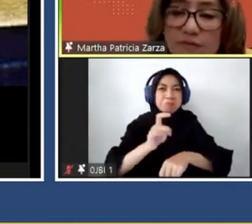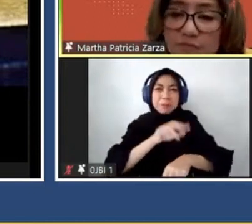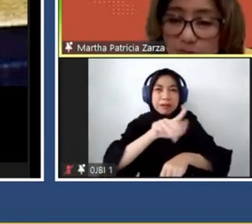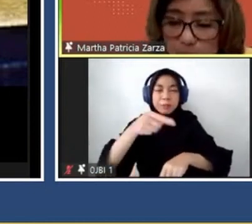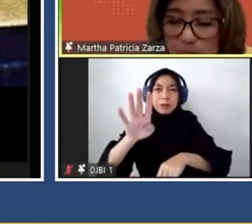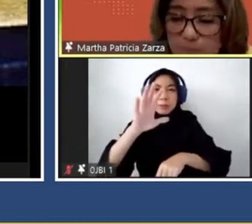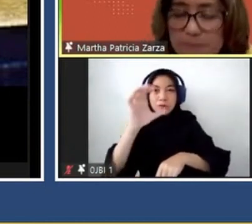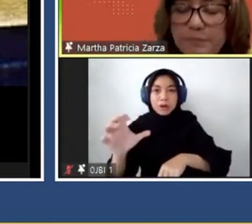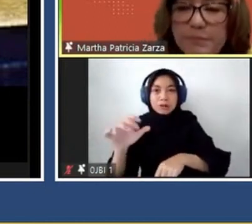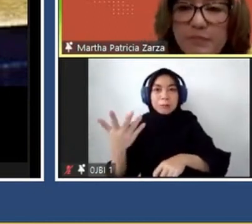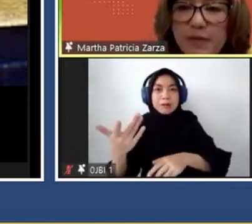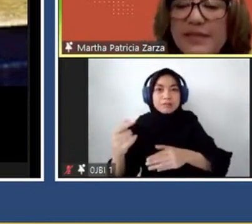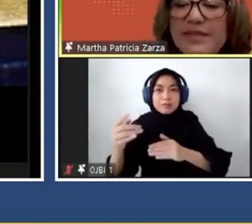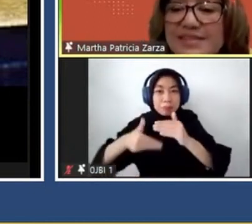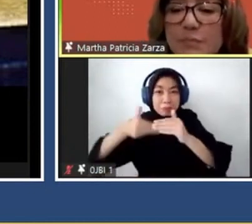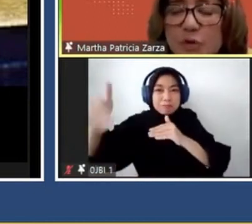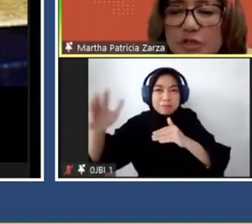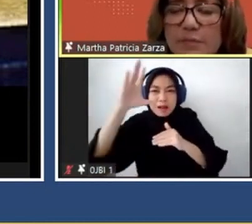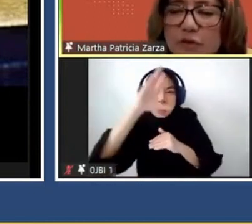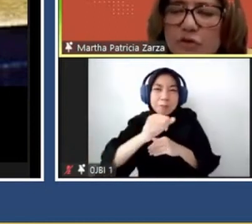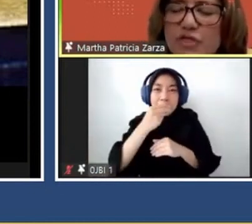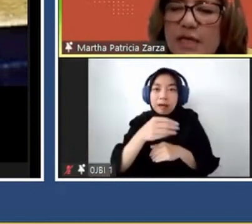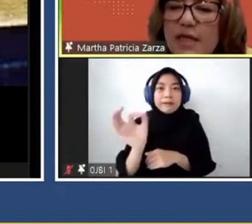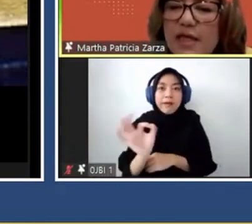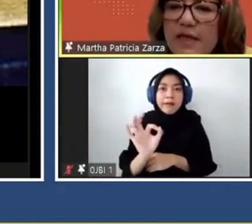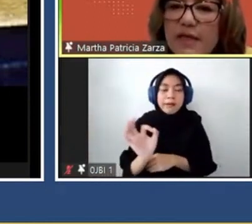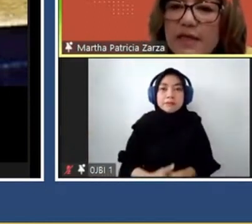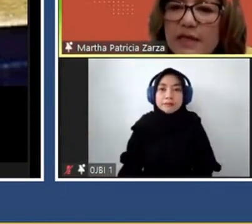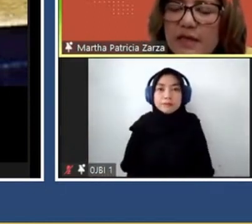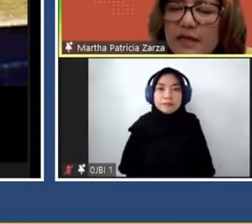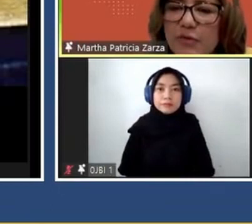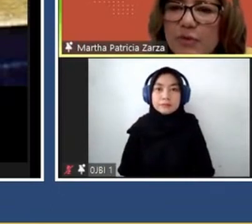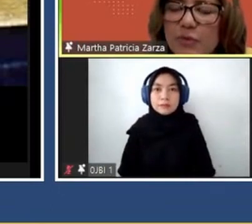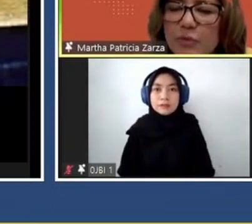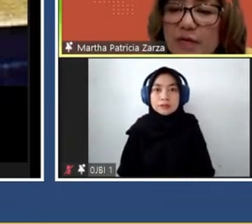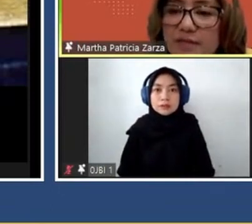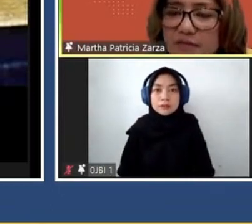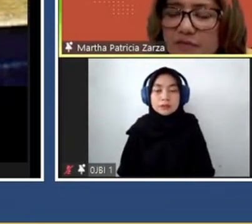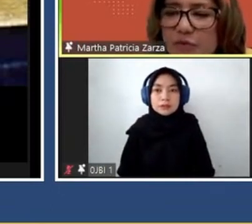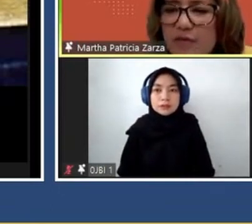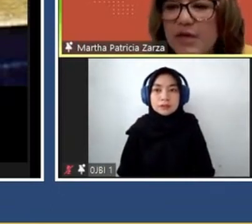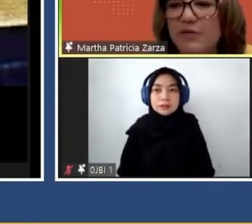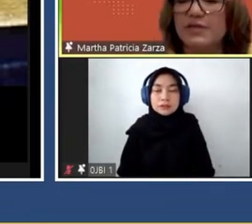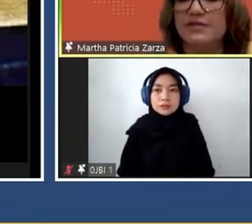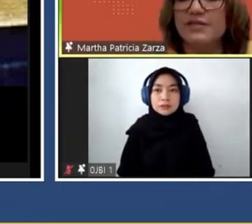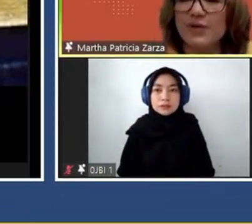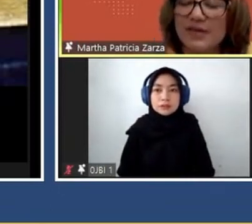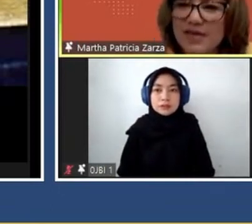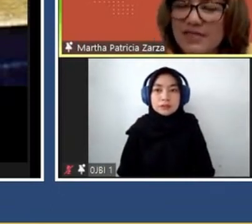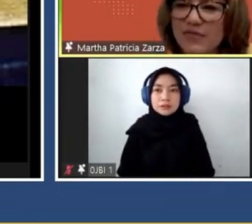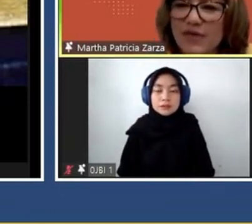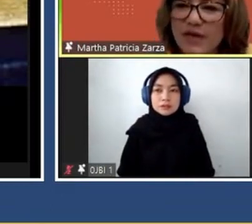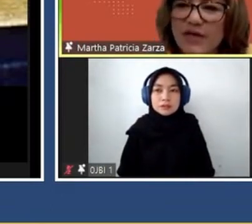they don't have supper. But this is important because when we wanted to come out with